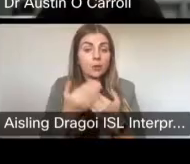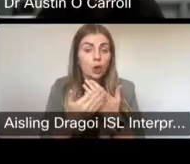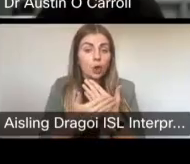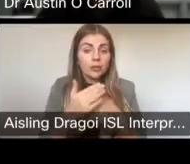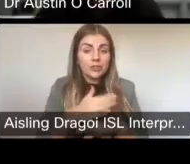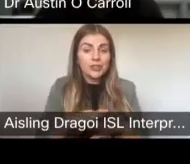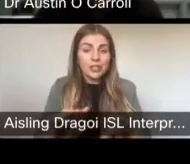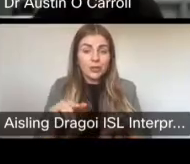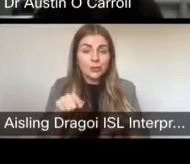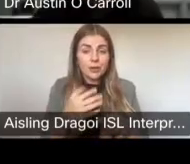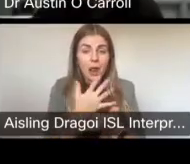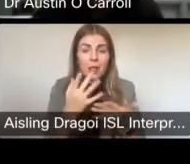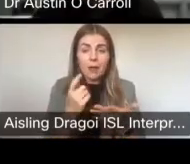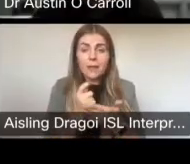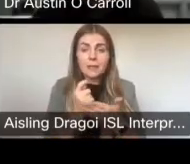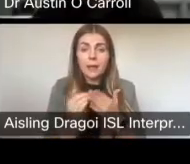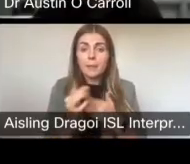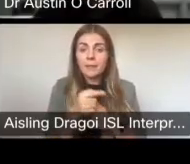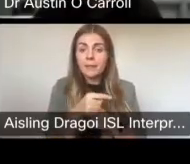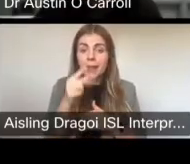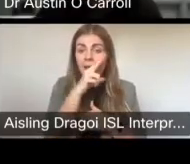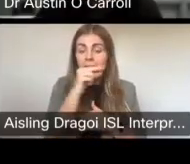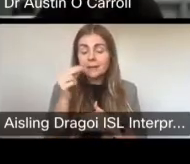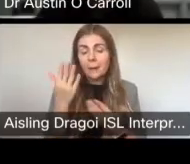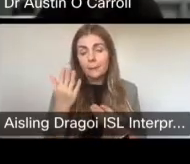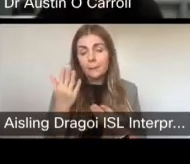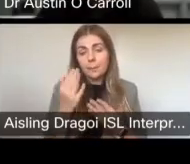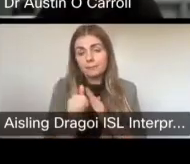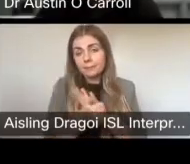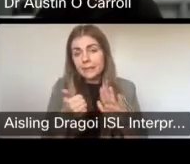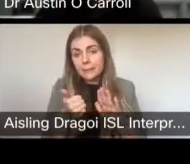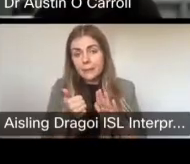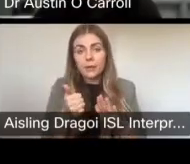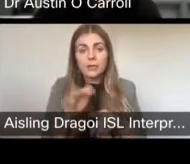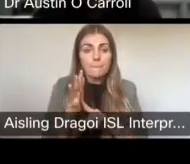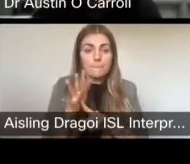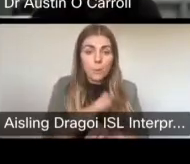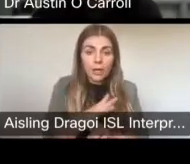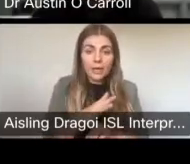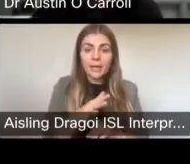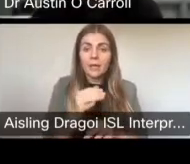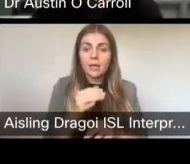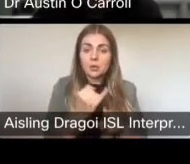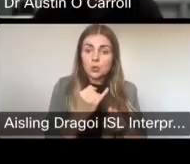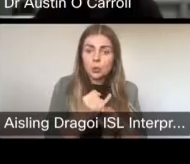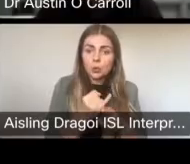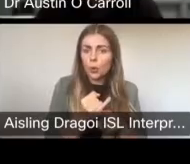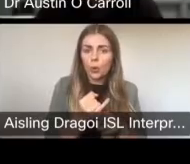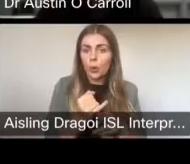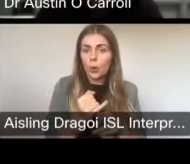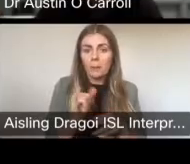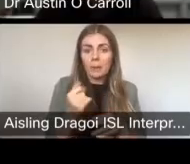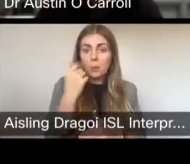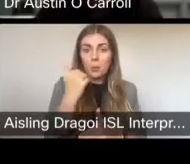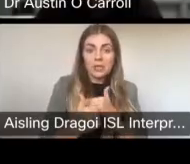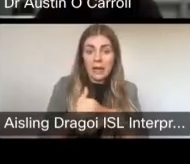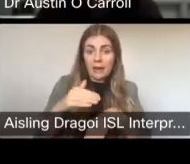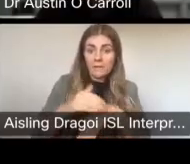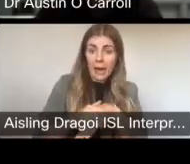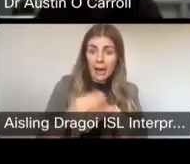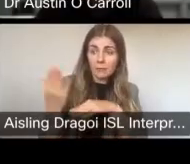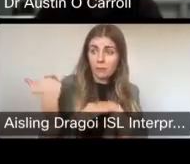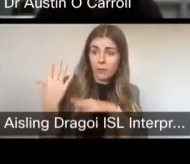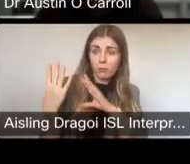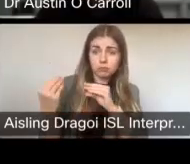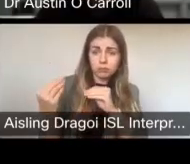actually, say, for example, if they experience bullying in school, or if they experience that their friend is suddenly not talking to them. The thing about